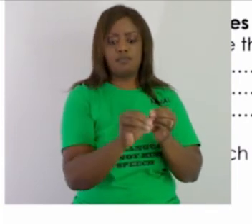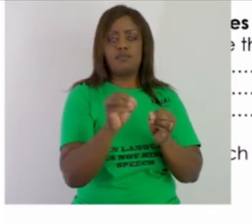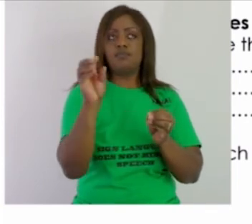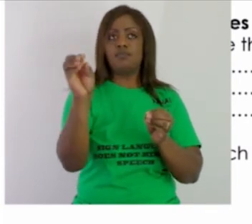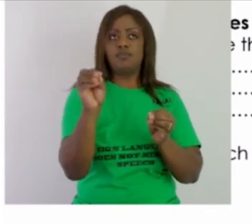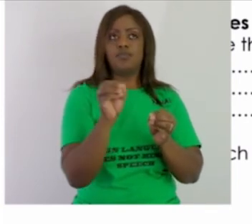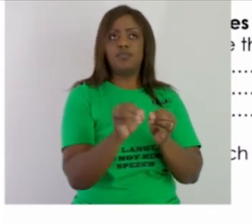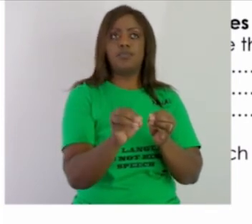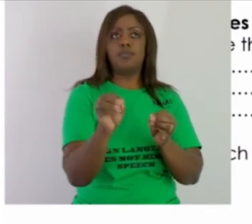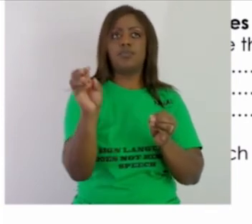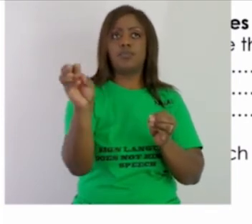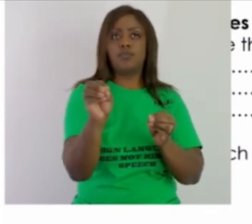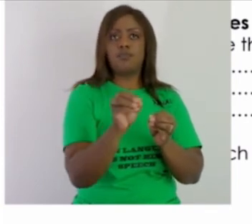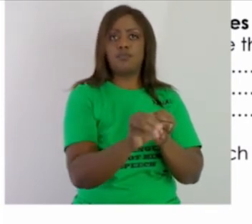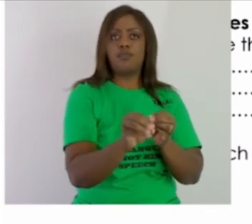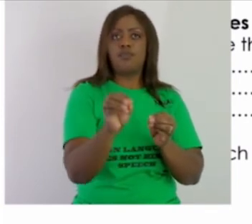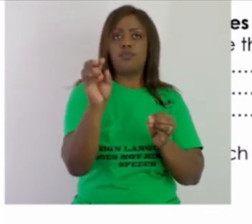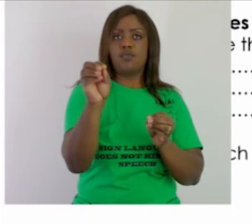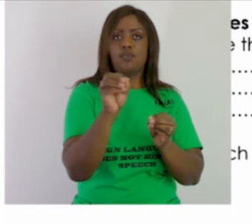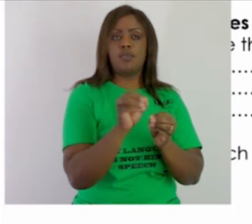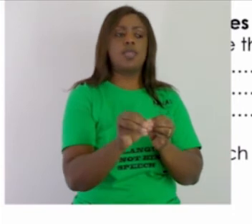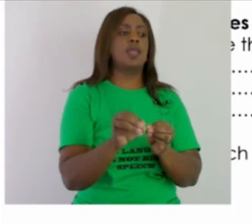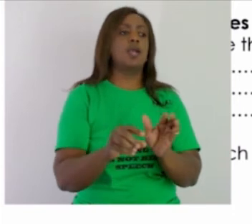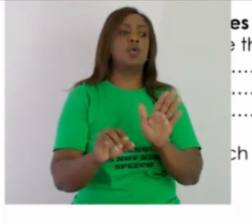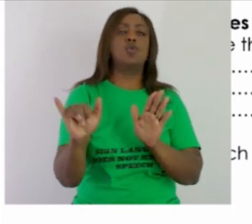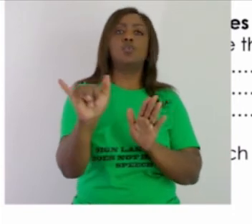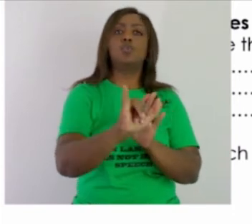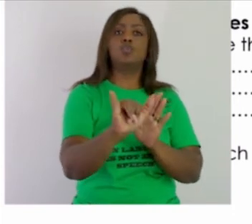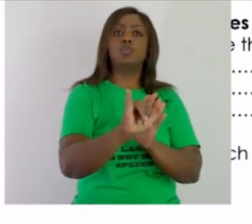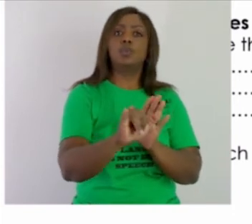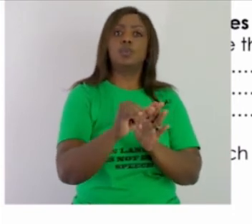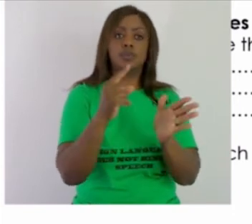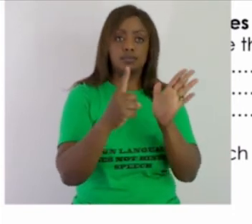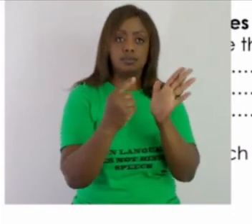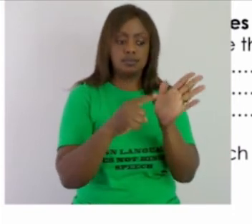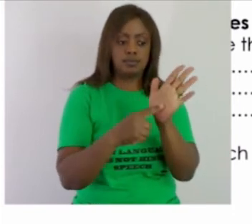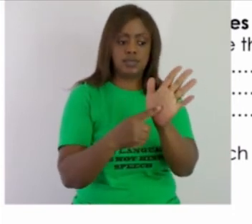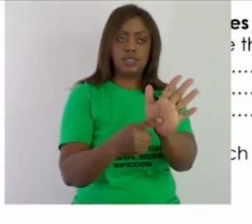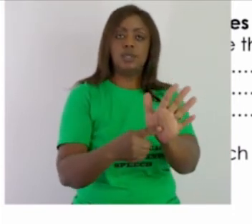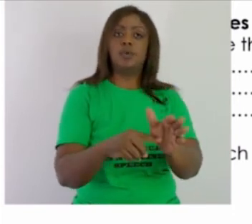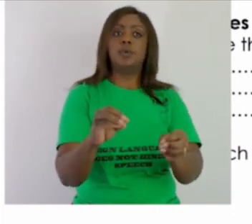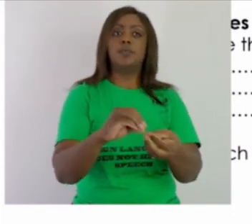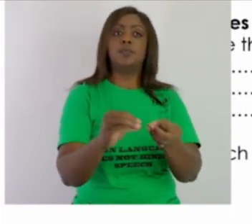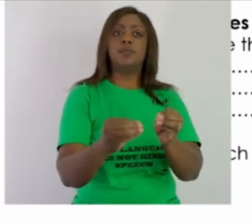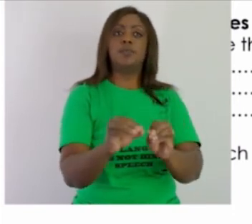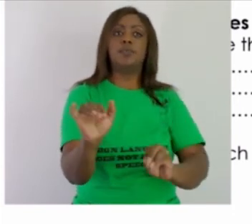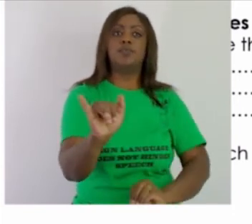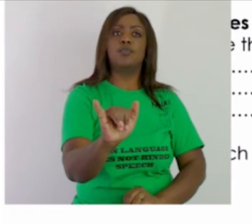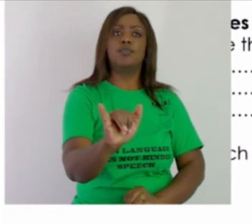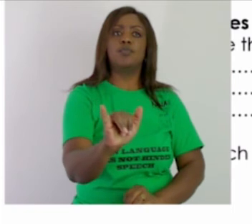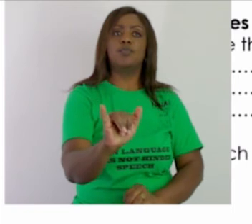You will look at the picture, you identify the number that makes sense with the correct